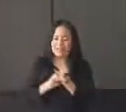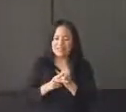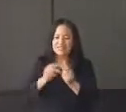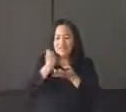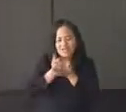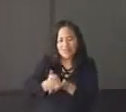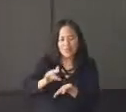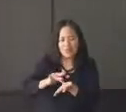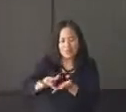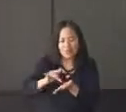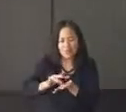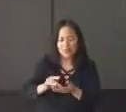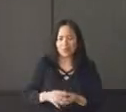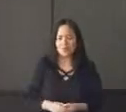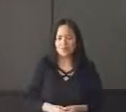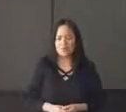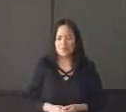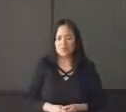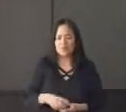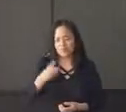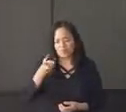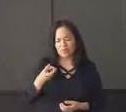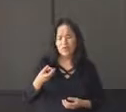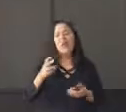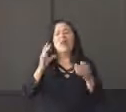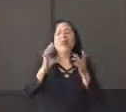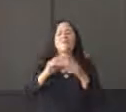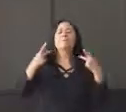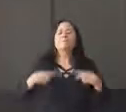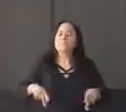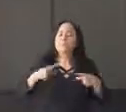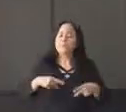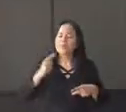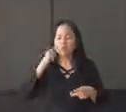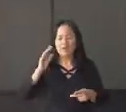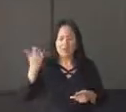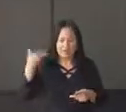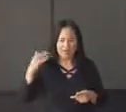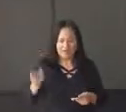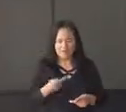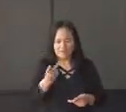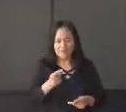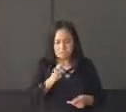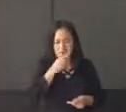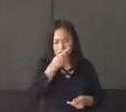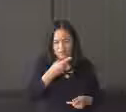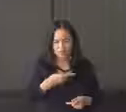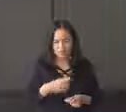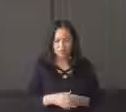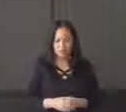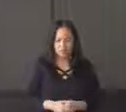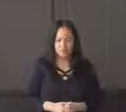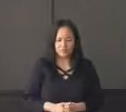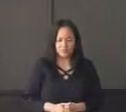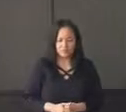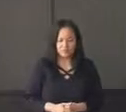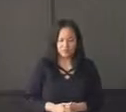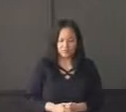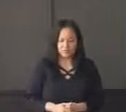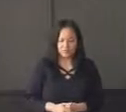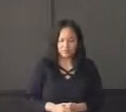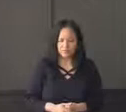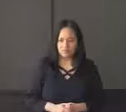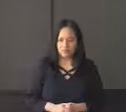Samir. And it's the same question I posed to Geraldine, and you already know it. You have the